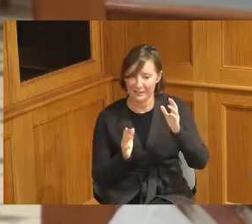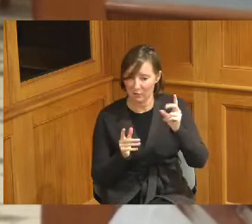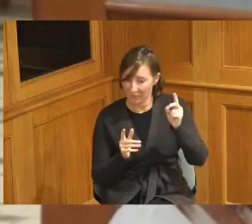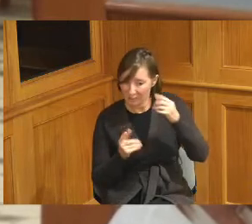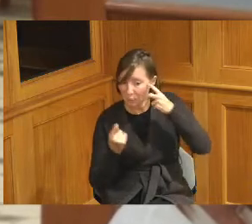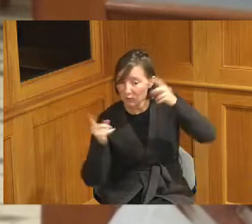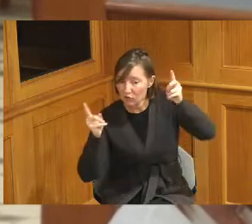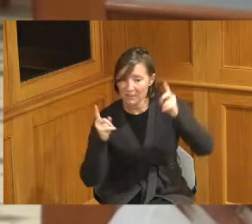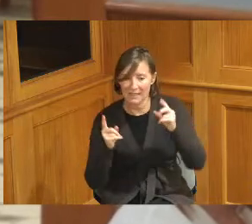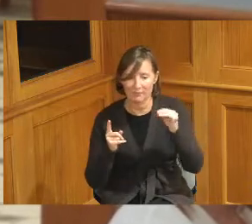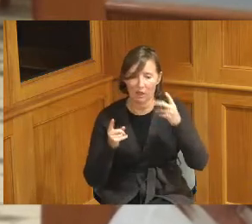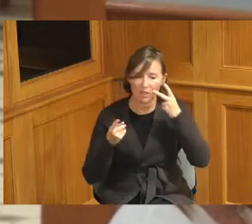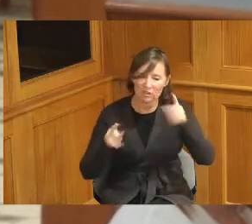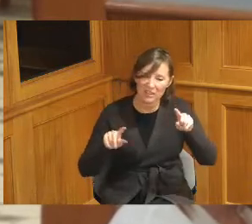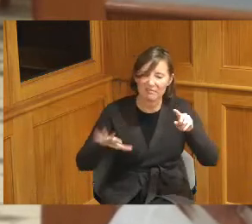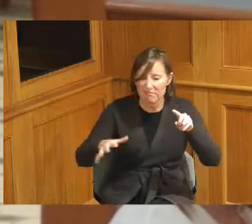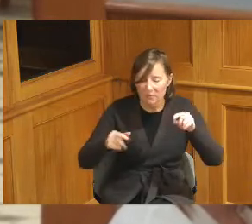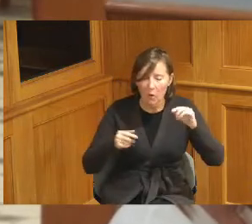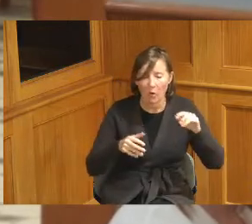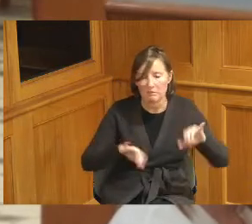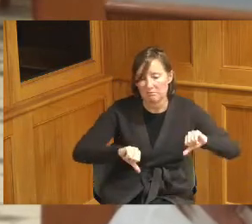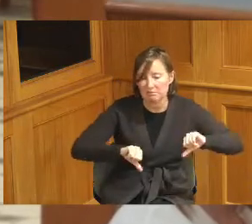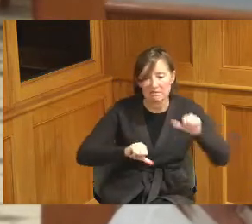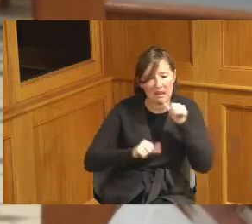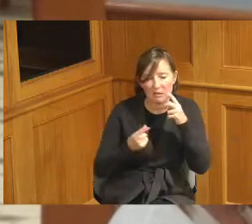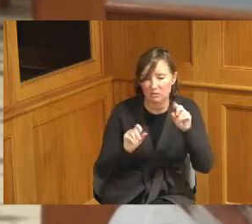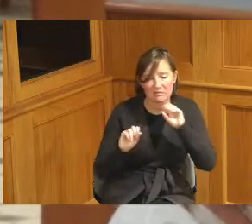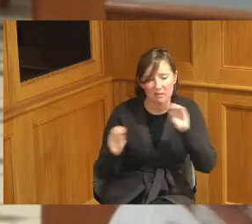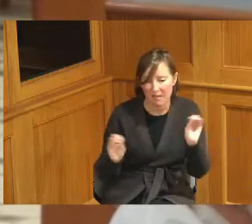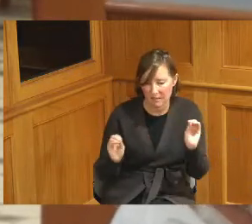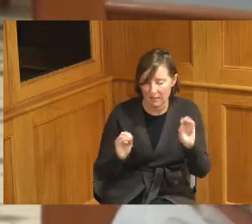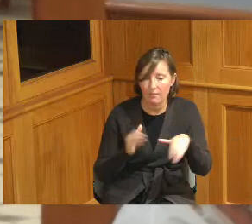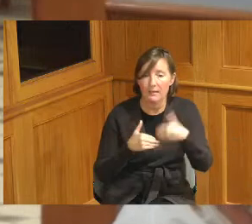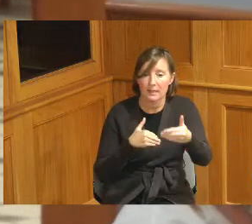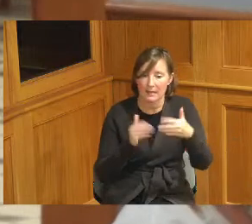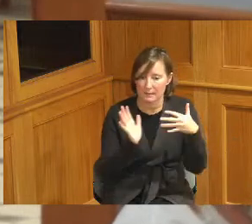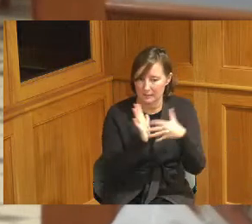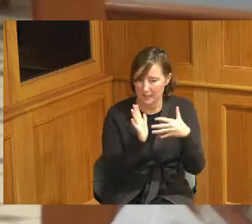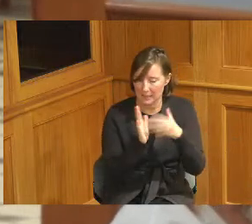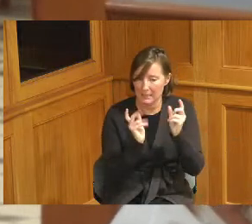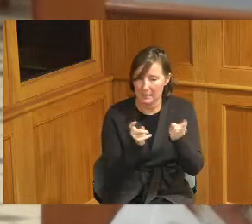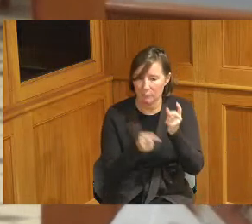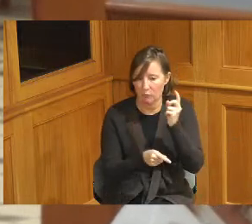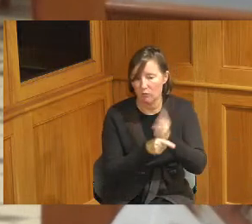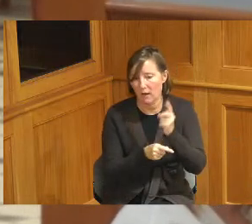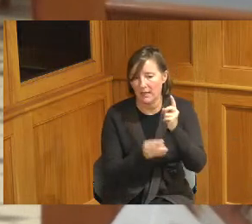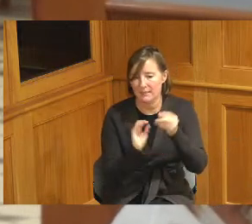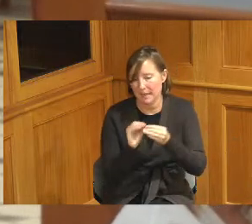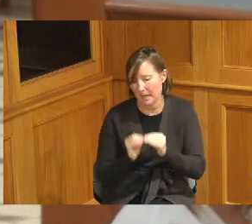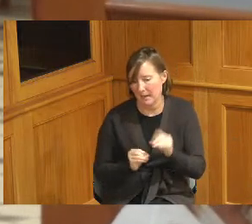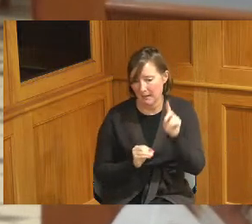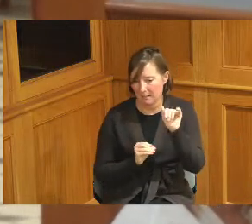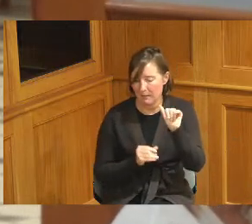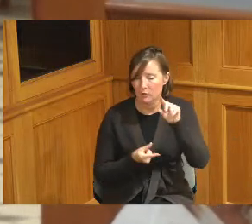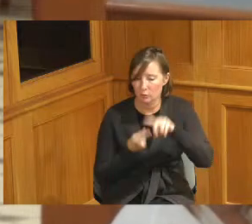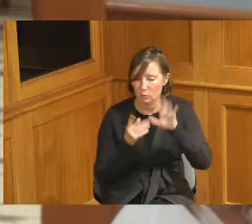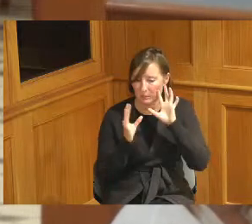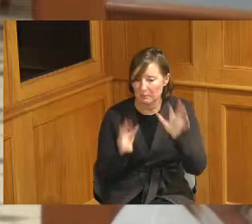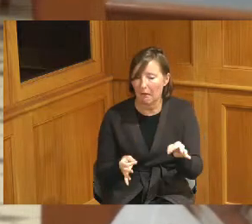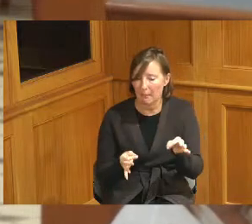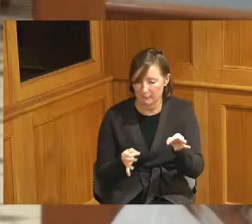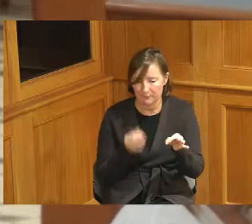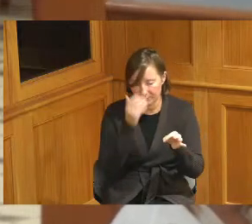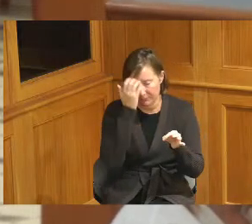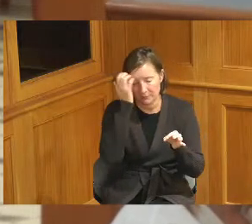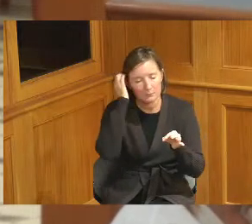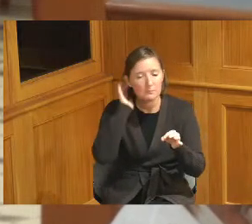you've underachieved? And then that's what that next study will give you is the data and the data to decide that.